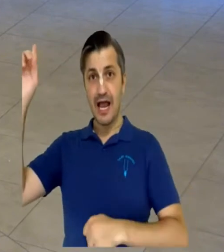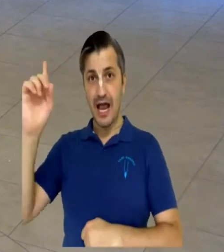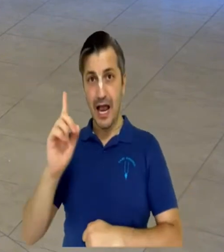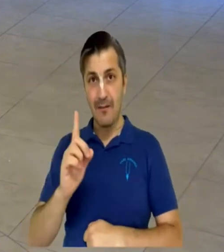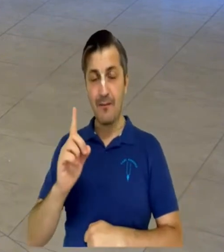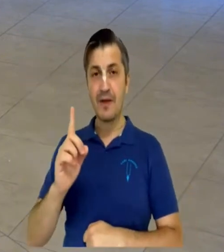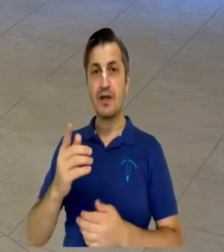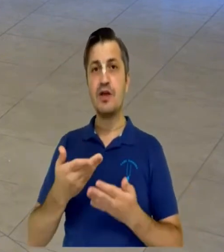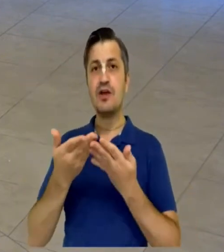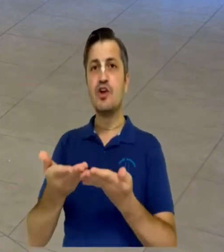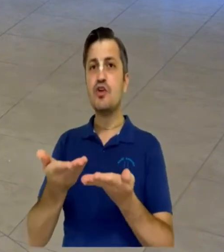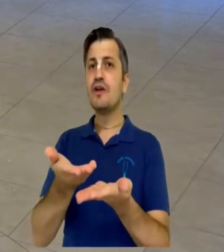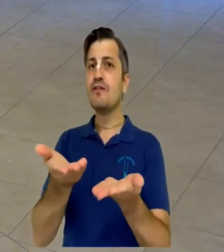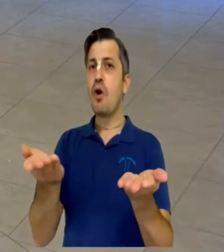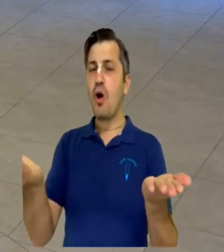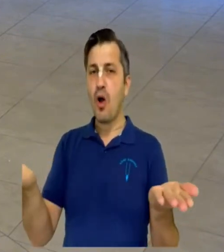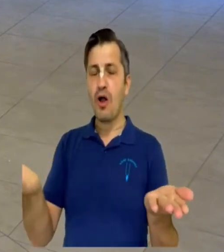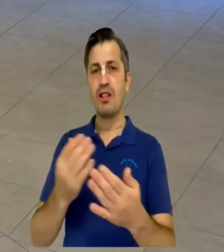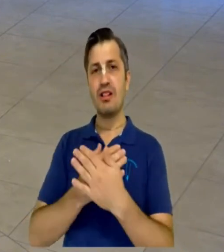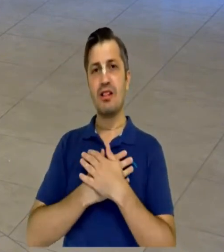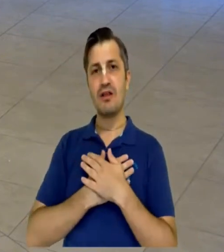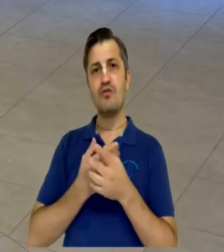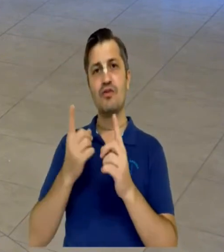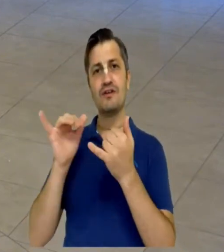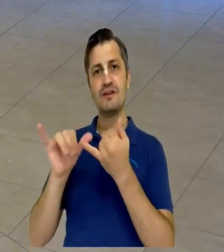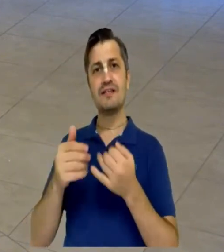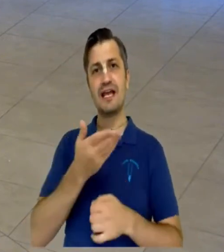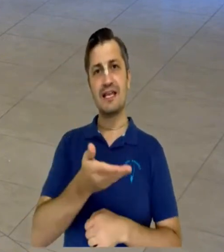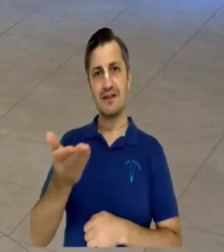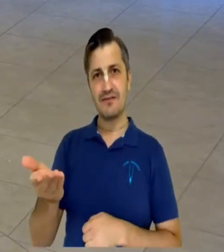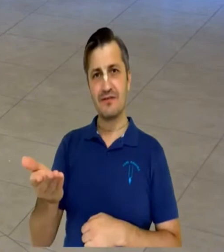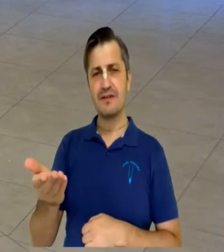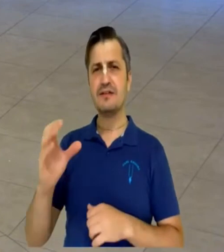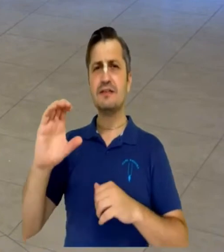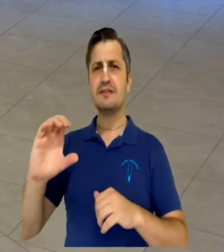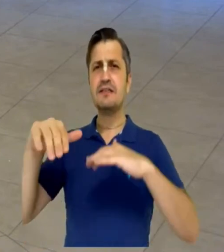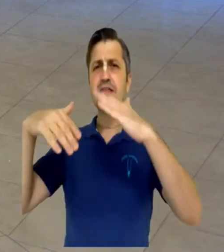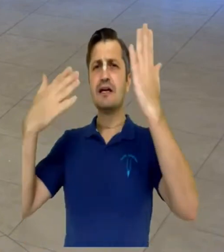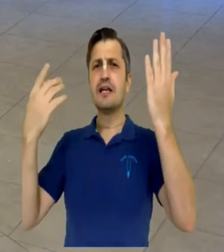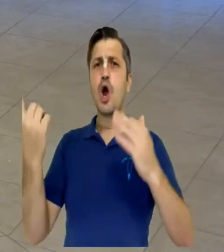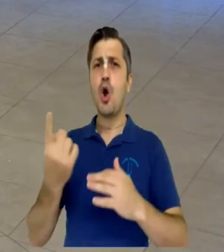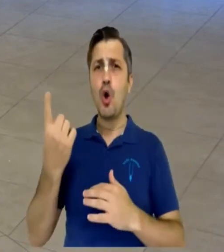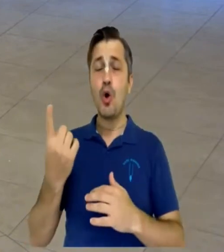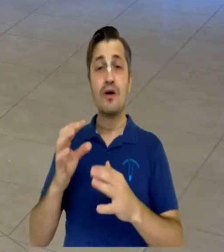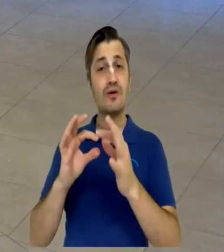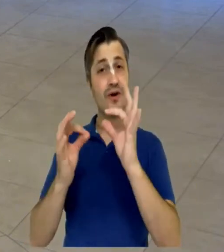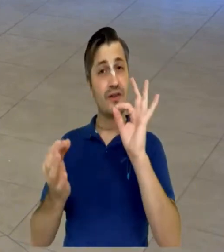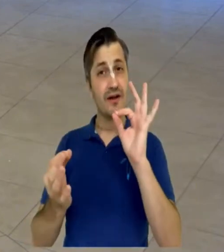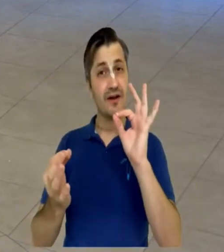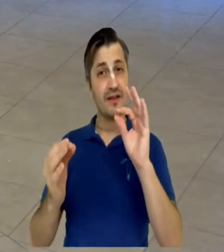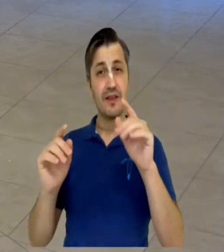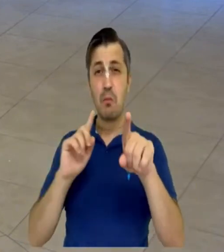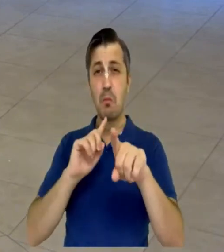a devotee in the mode of the highest devotee, Srimati Radharani, who has